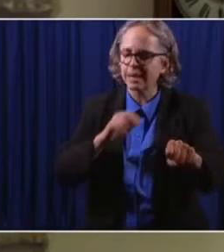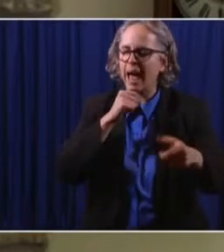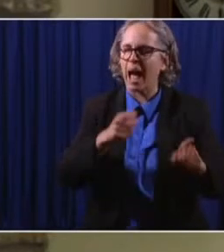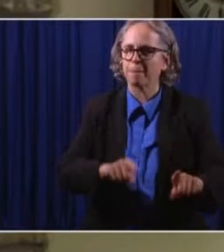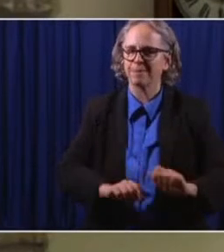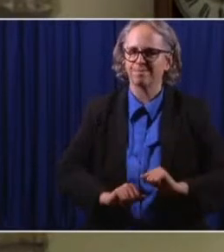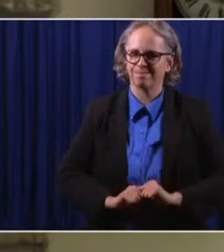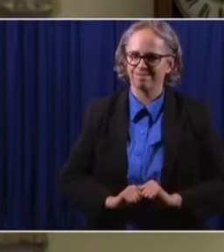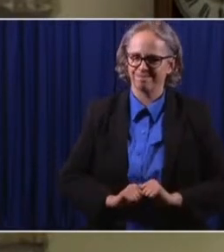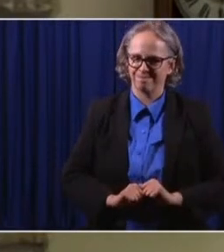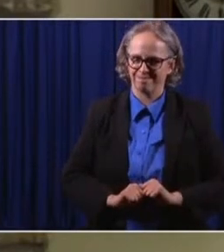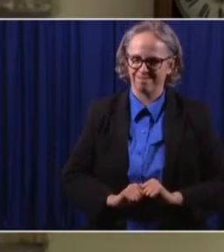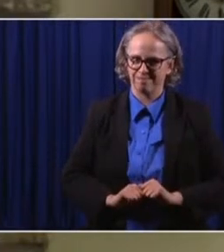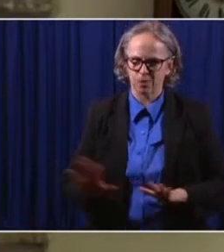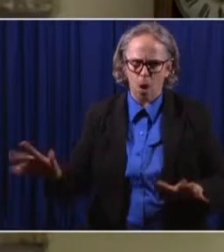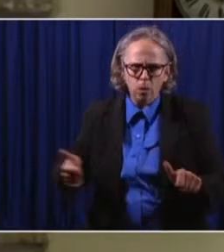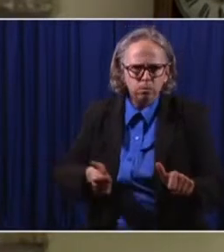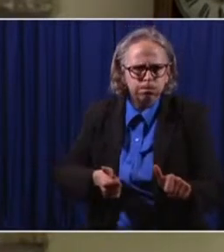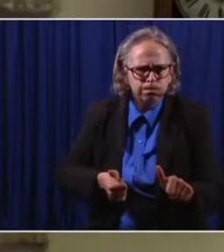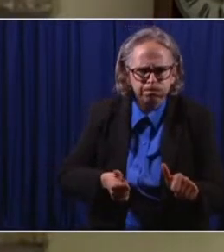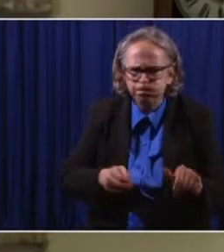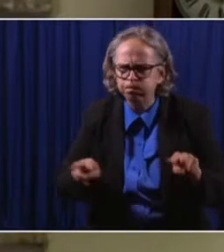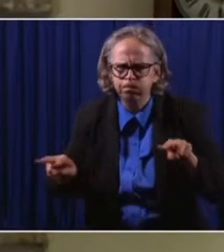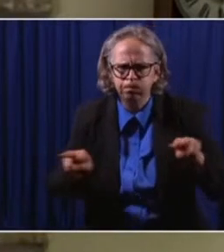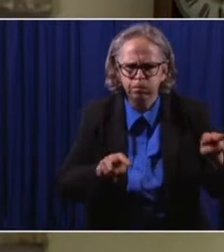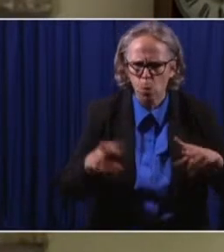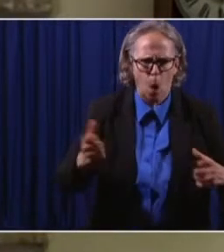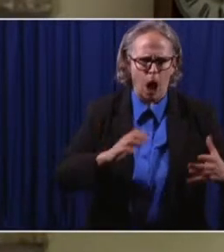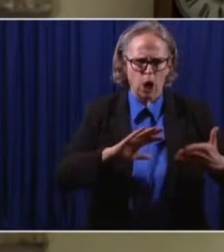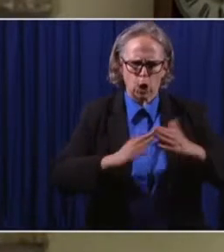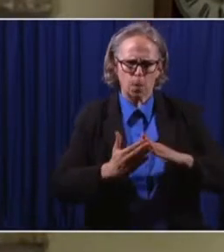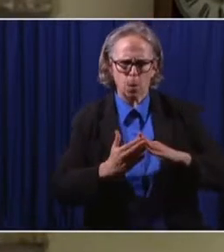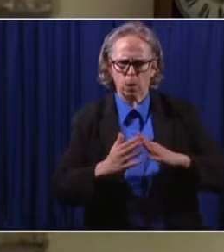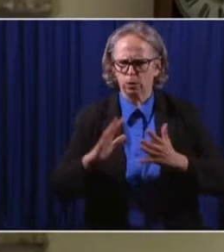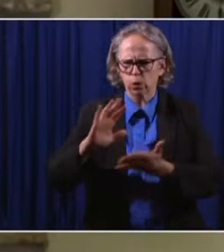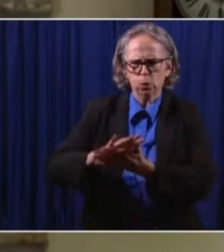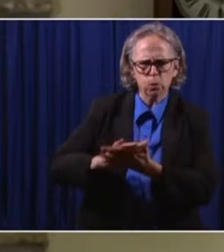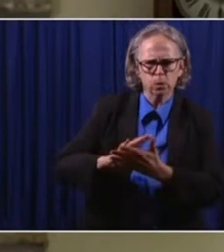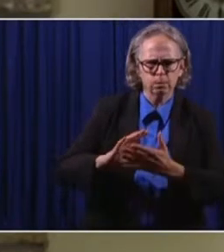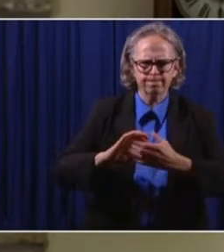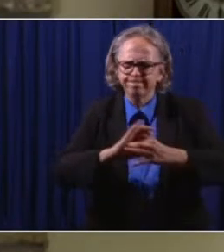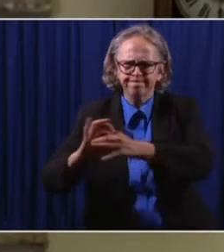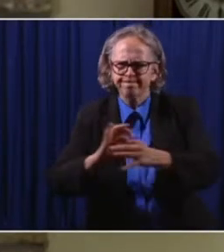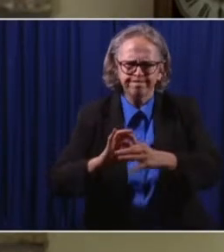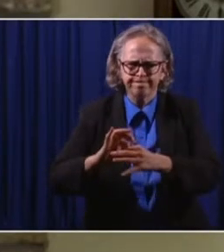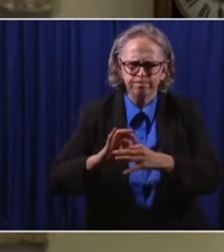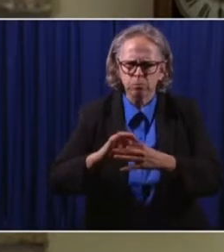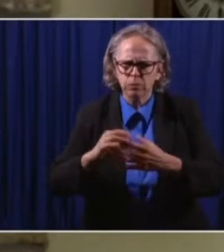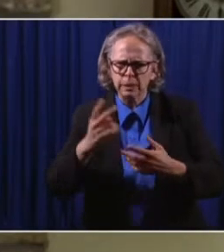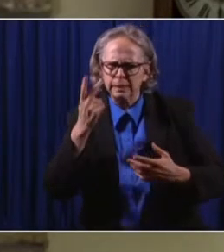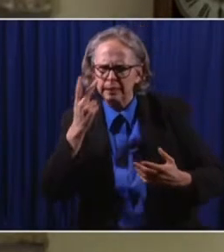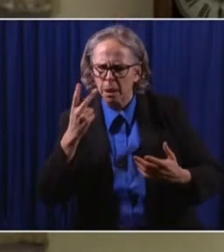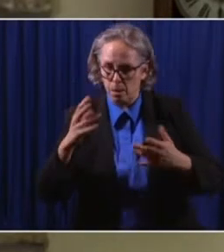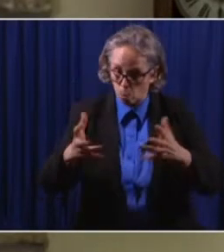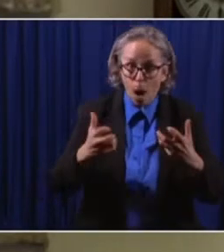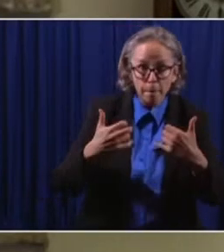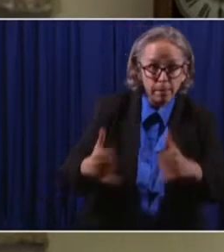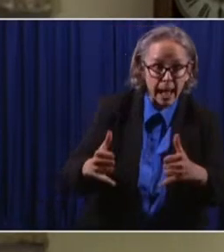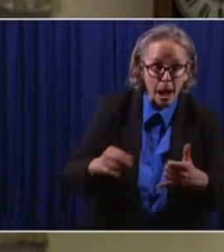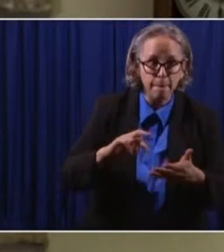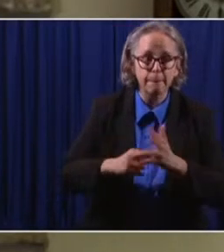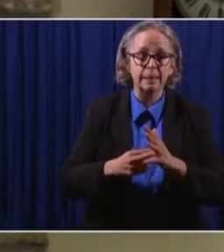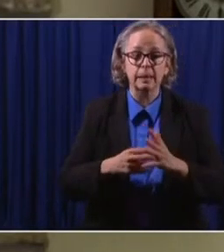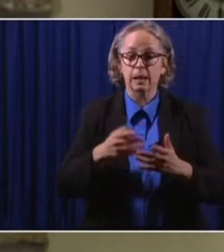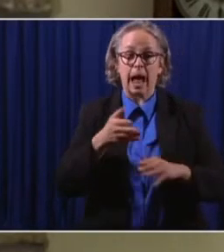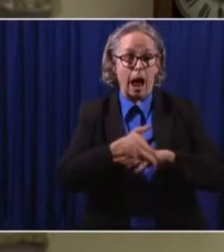our school playing athletics, which we do. If we want them doing other extracurricular activities,